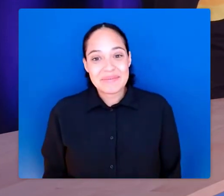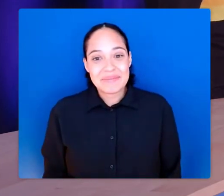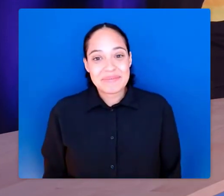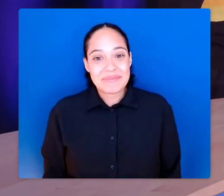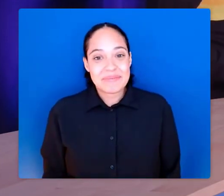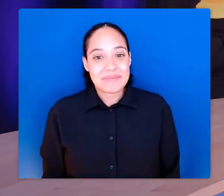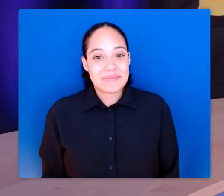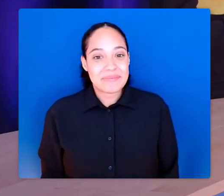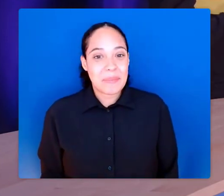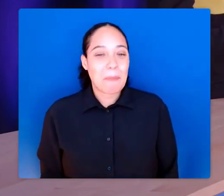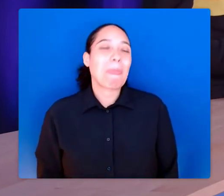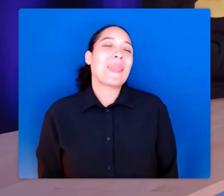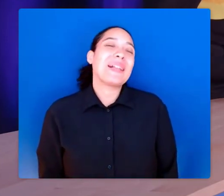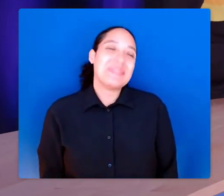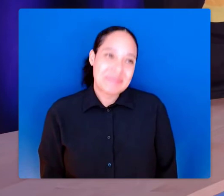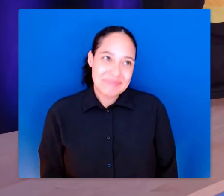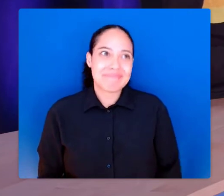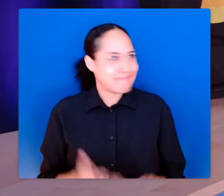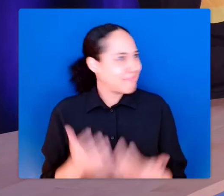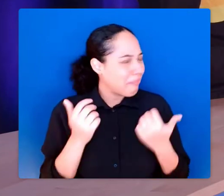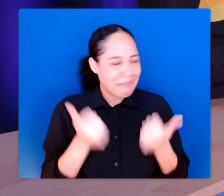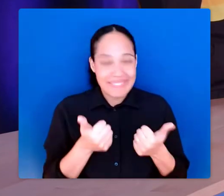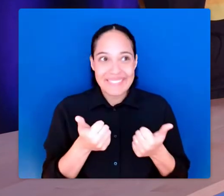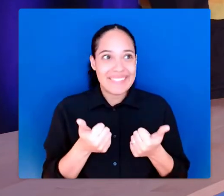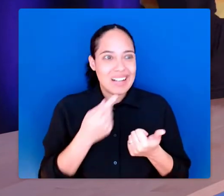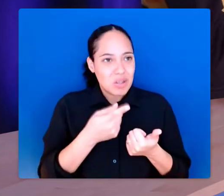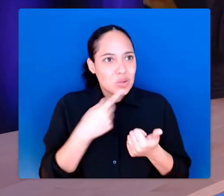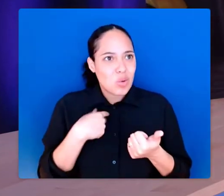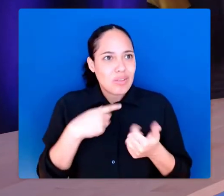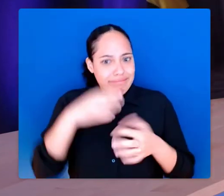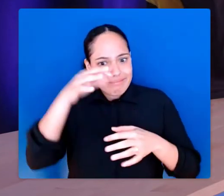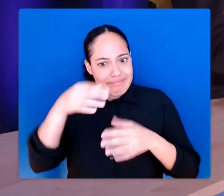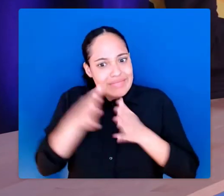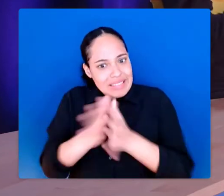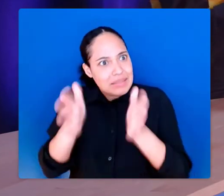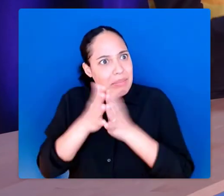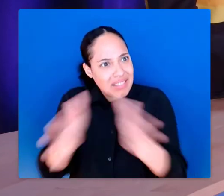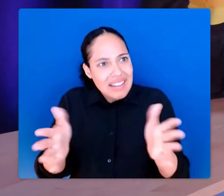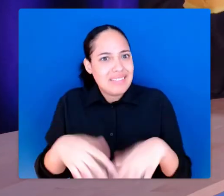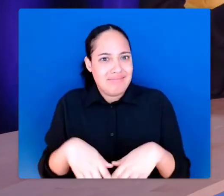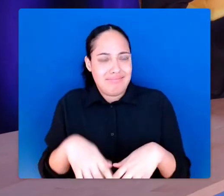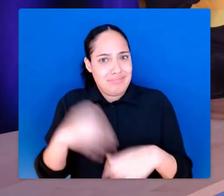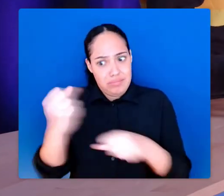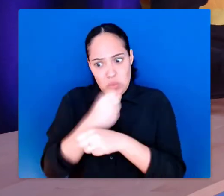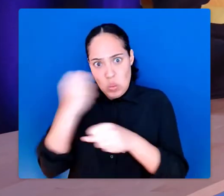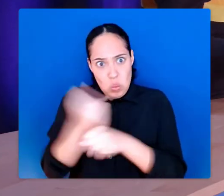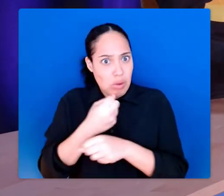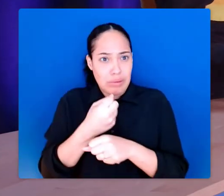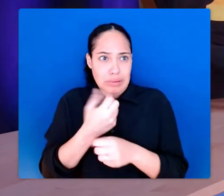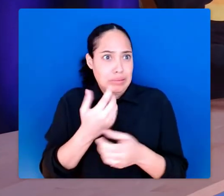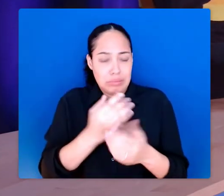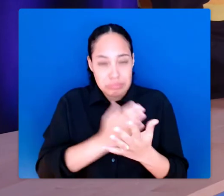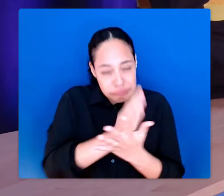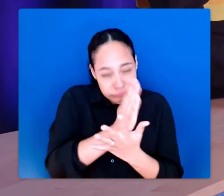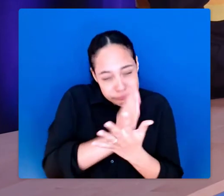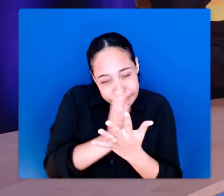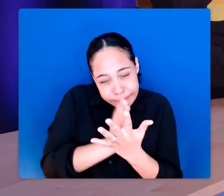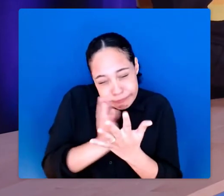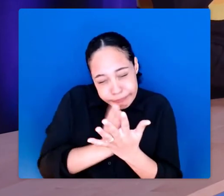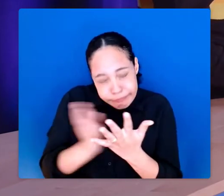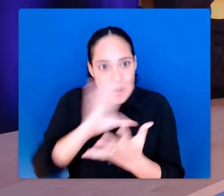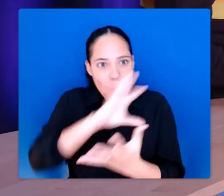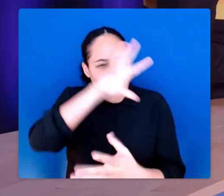AI pre-sales where you are an SME, a domain expert, wherein you know how to solution a particular deal, but then you leave the nitty-gritties of the